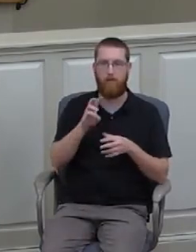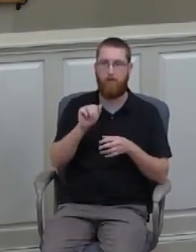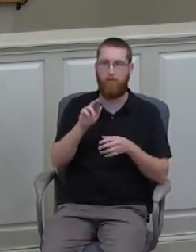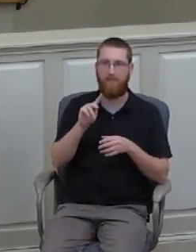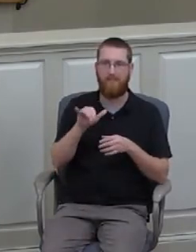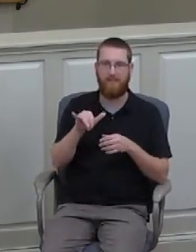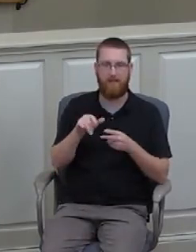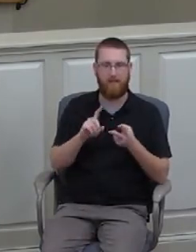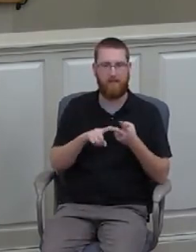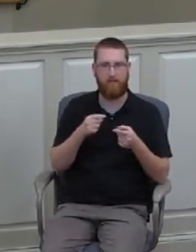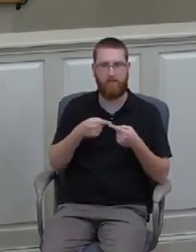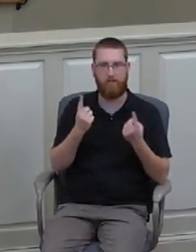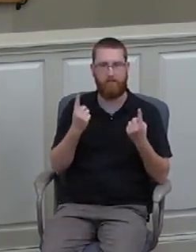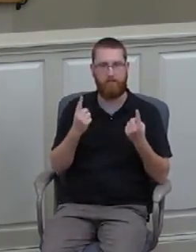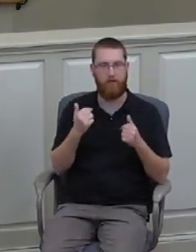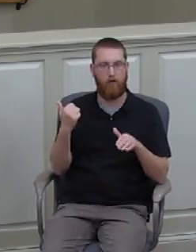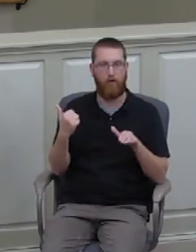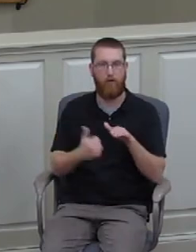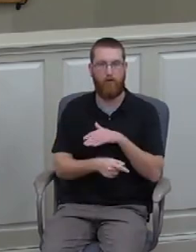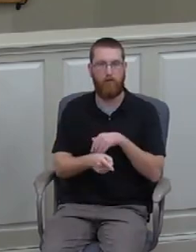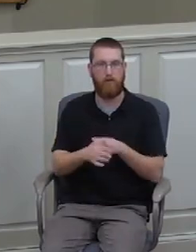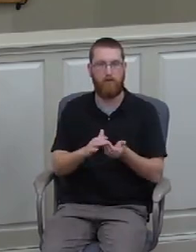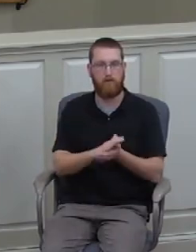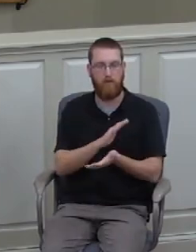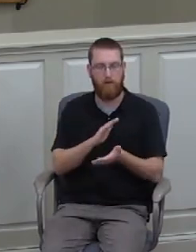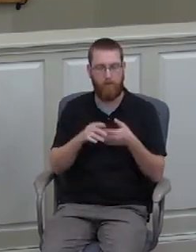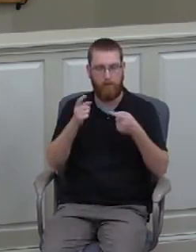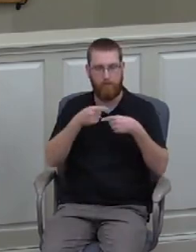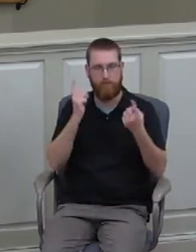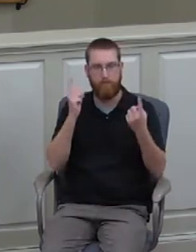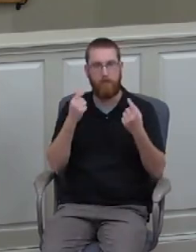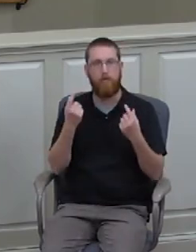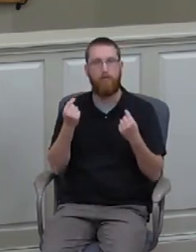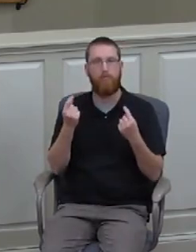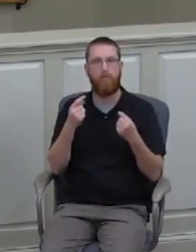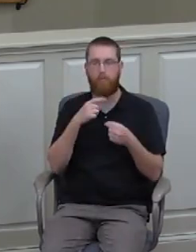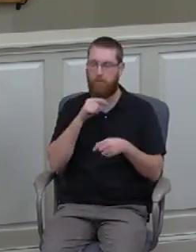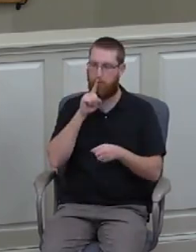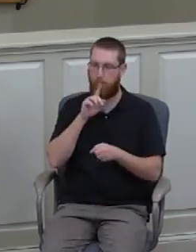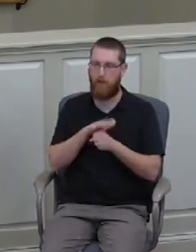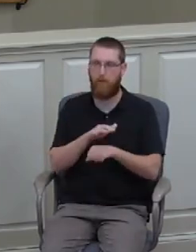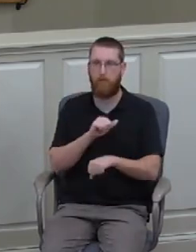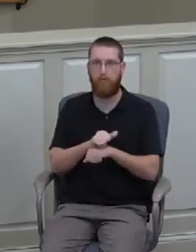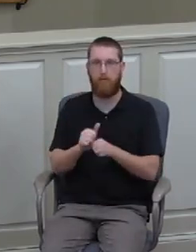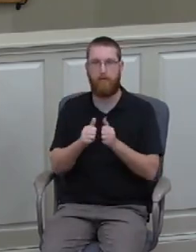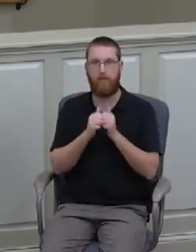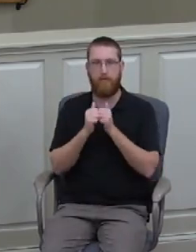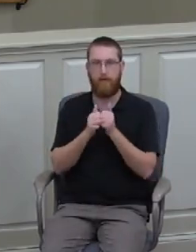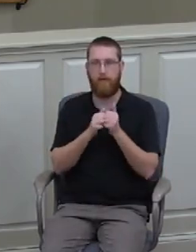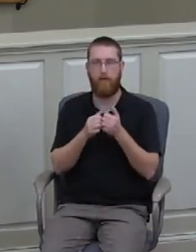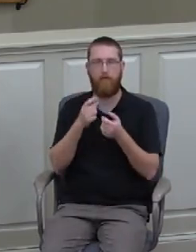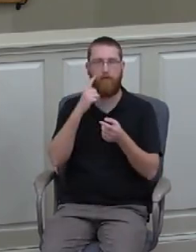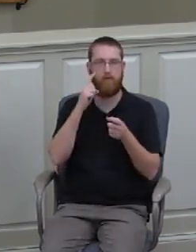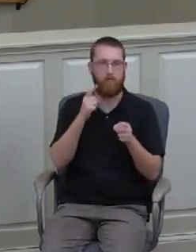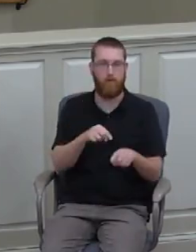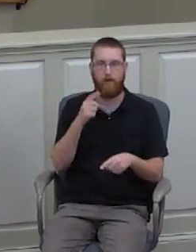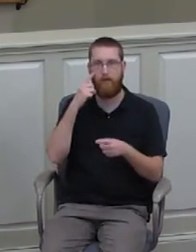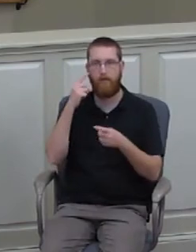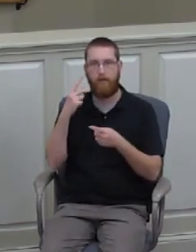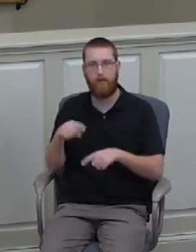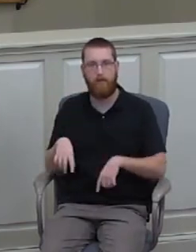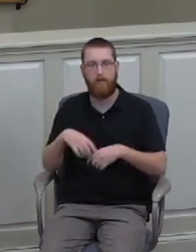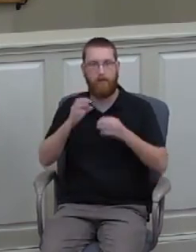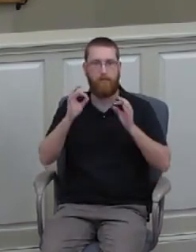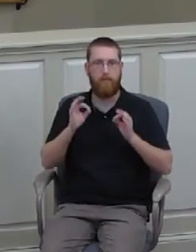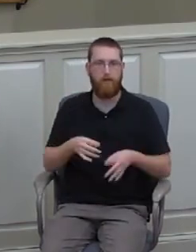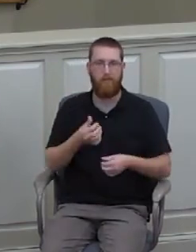if there are any disputes under the document, it says that we're promising to work together to determine if there are